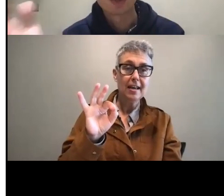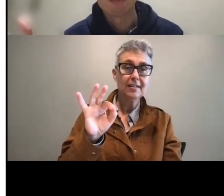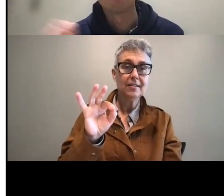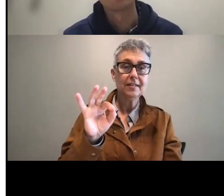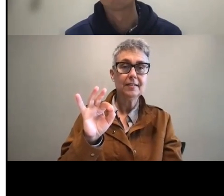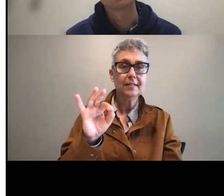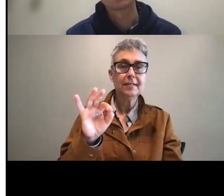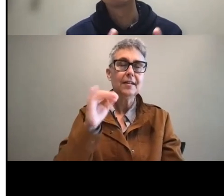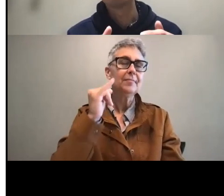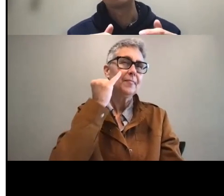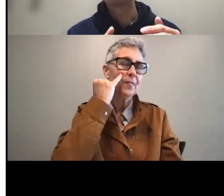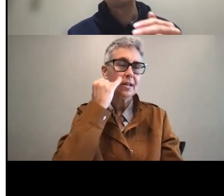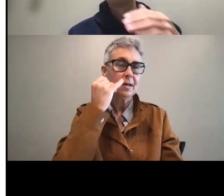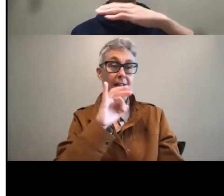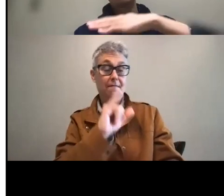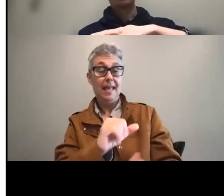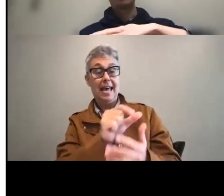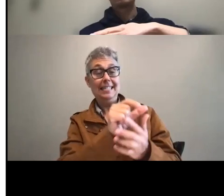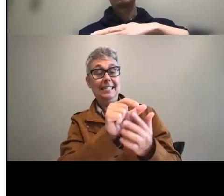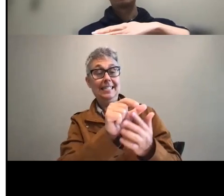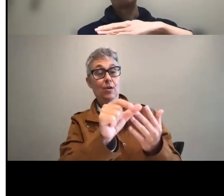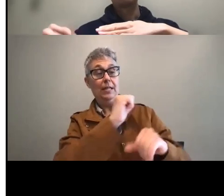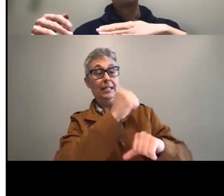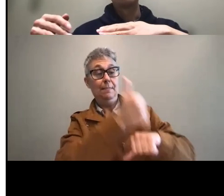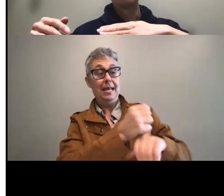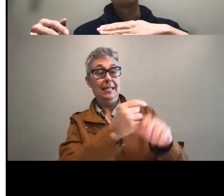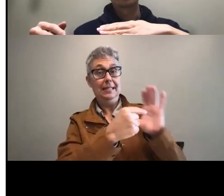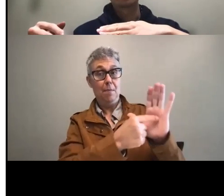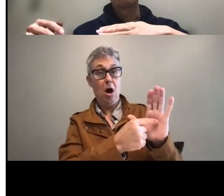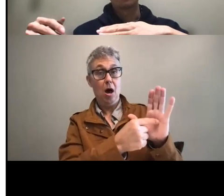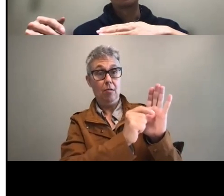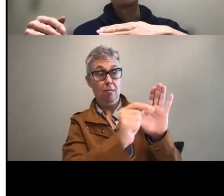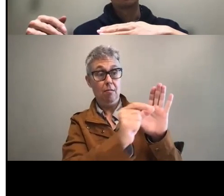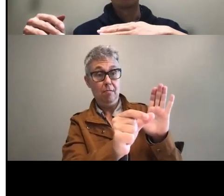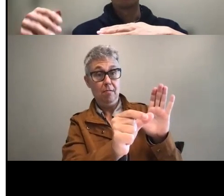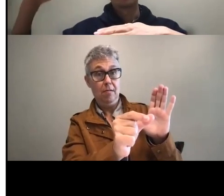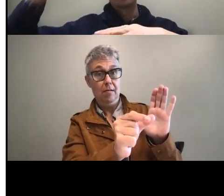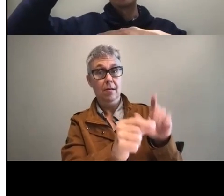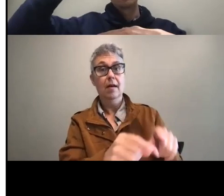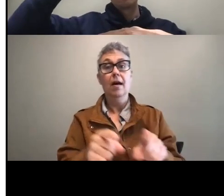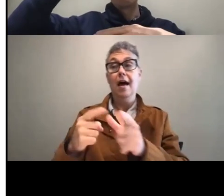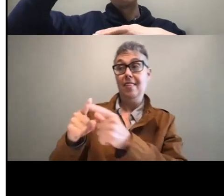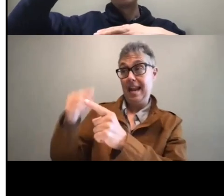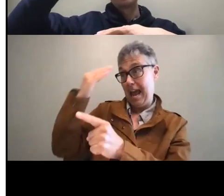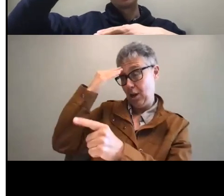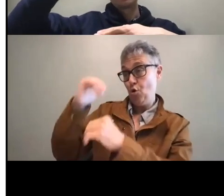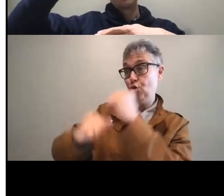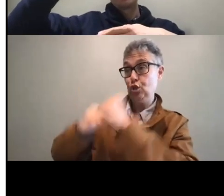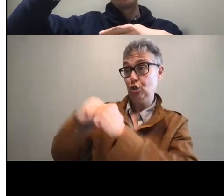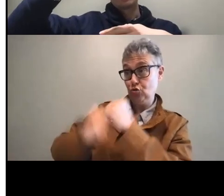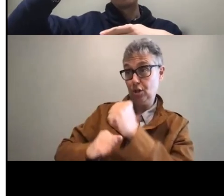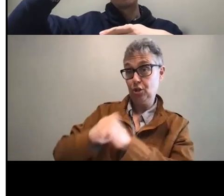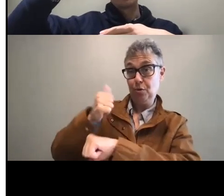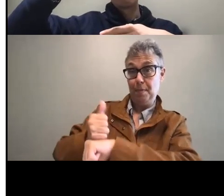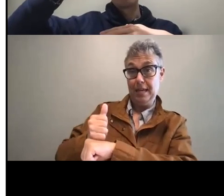for example, if the sequence-based model is like this, if you know the structure-based approach performance is here,